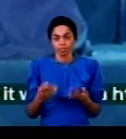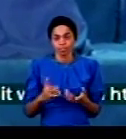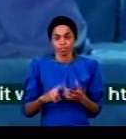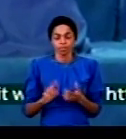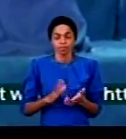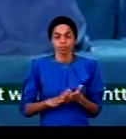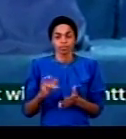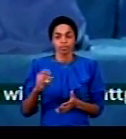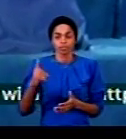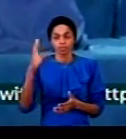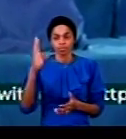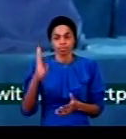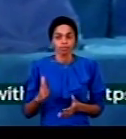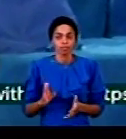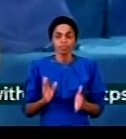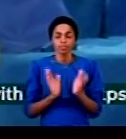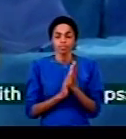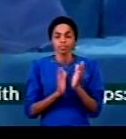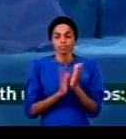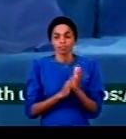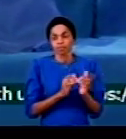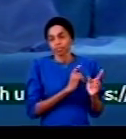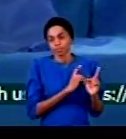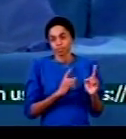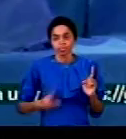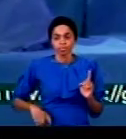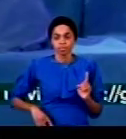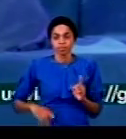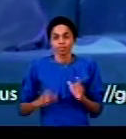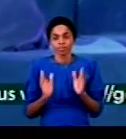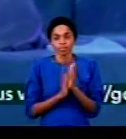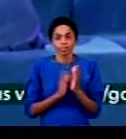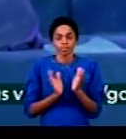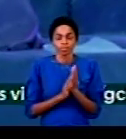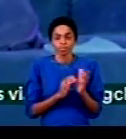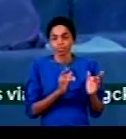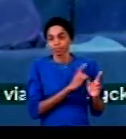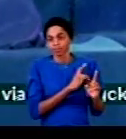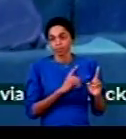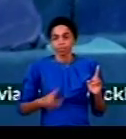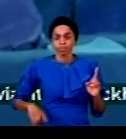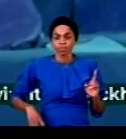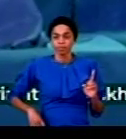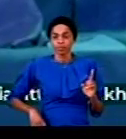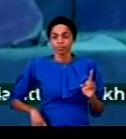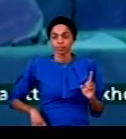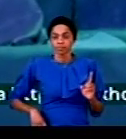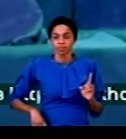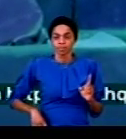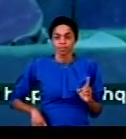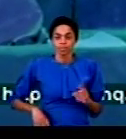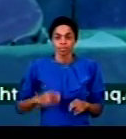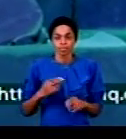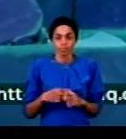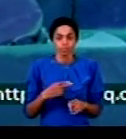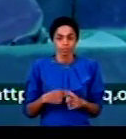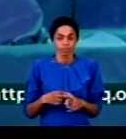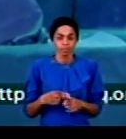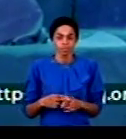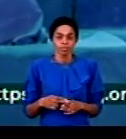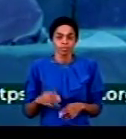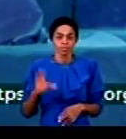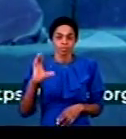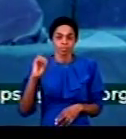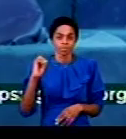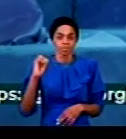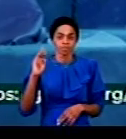I am by name Comfort Stanley. I'm here to testify of the goodness of the Lord in my life. I was diagnosed of asthma